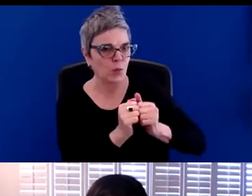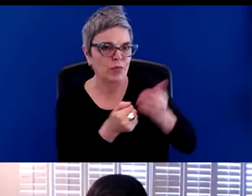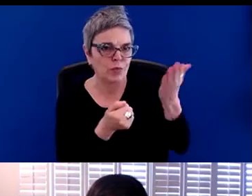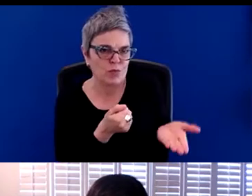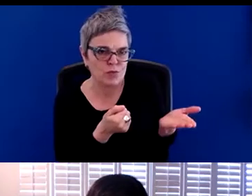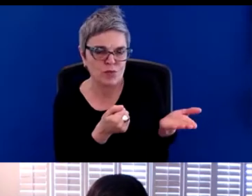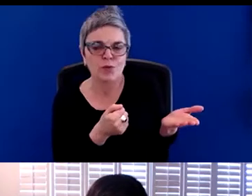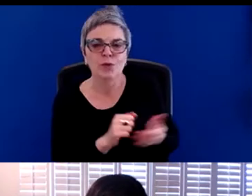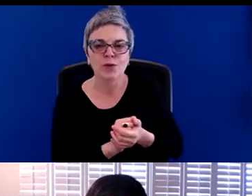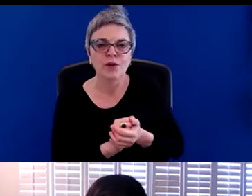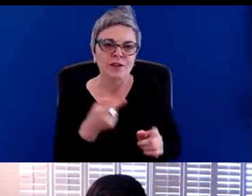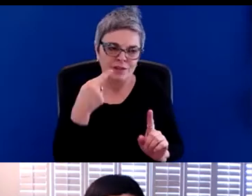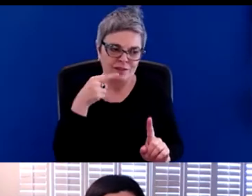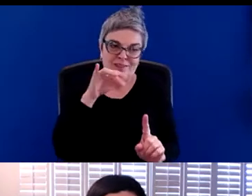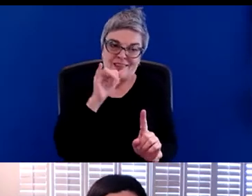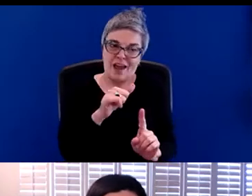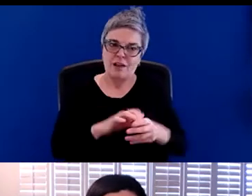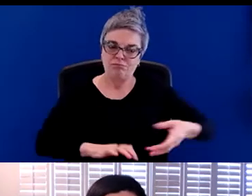that we kind of try and bring